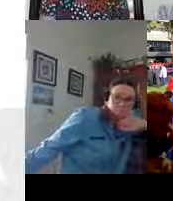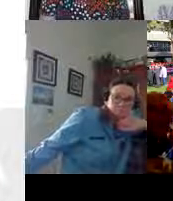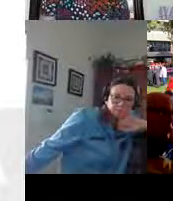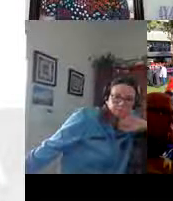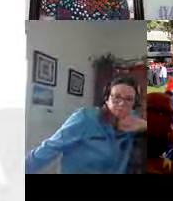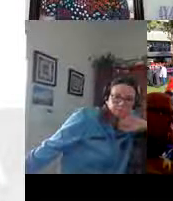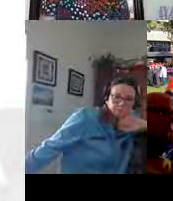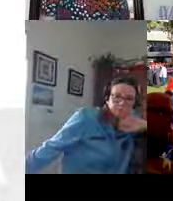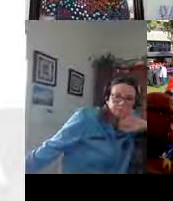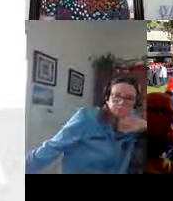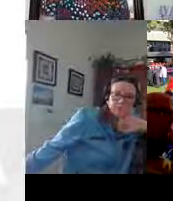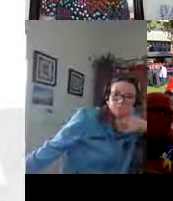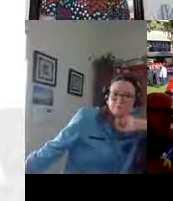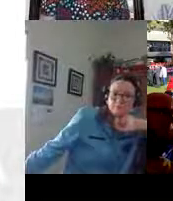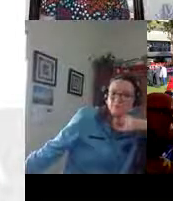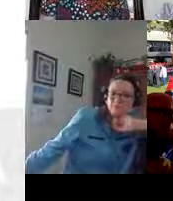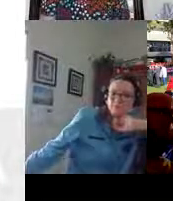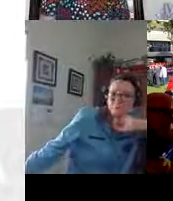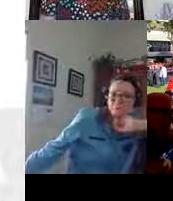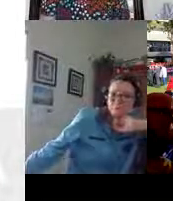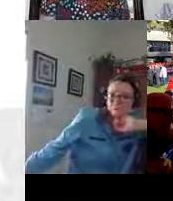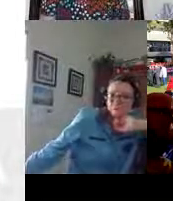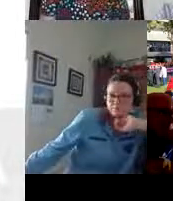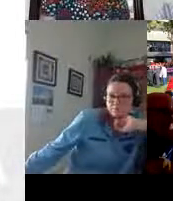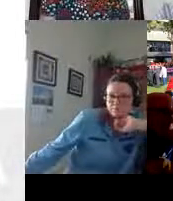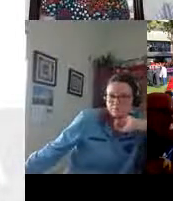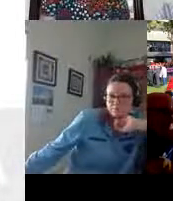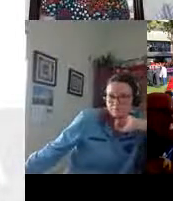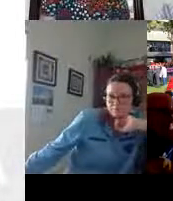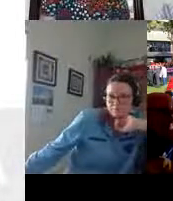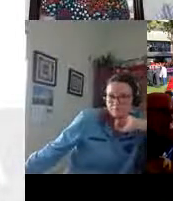in the network, and you can delay the loads when there's not.